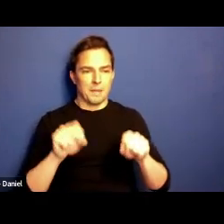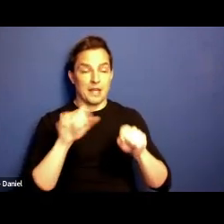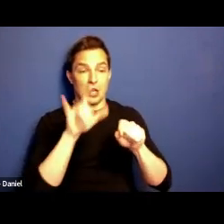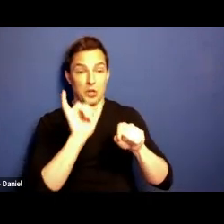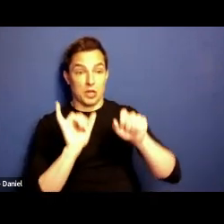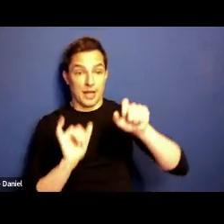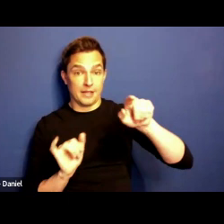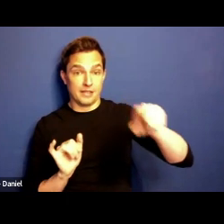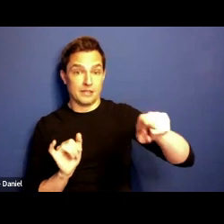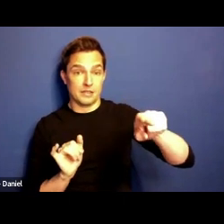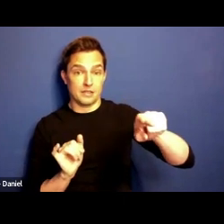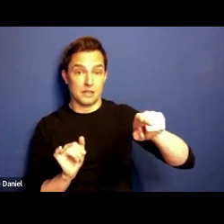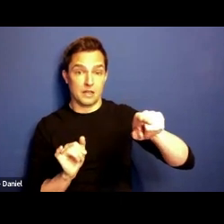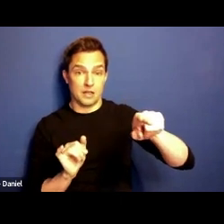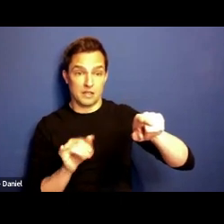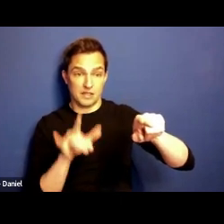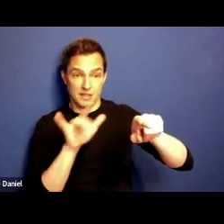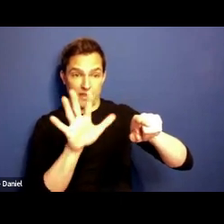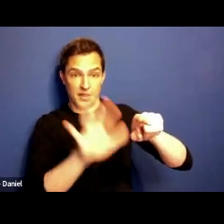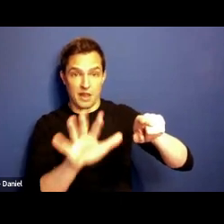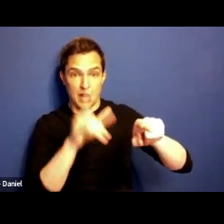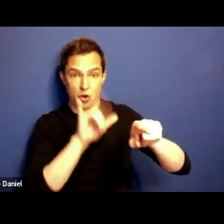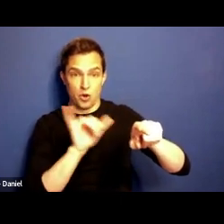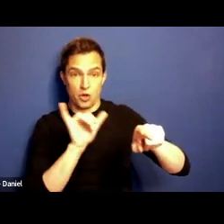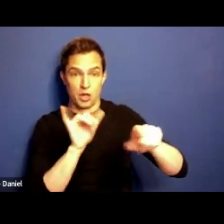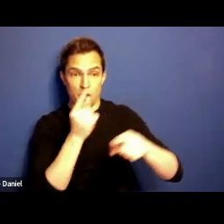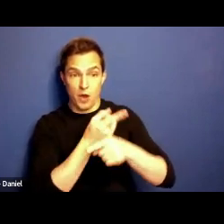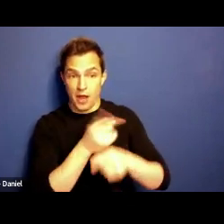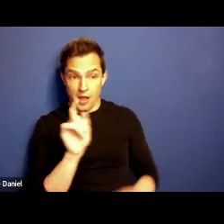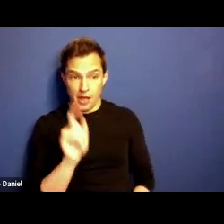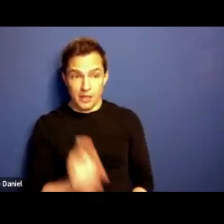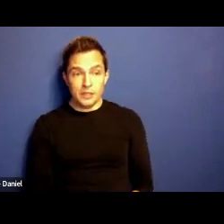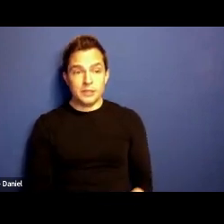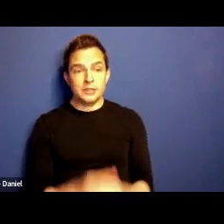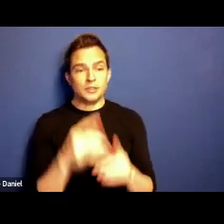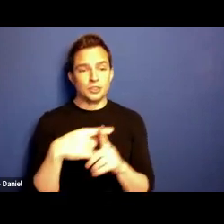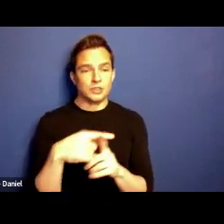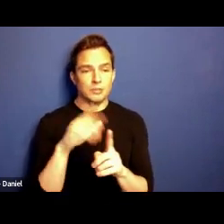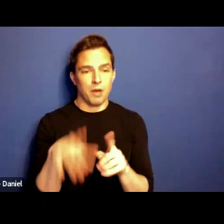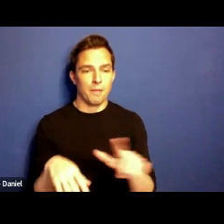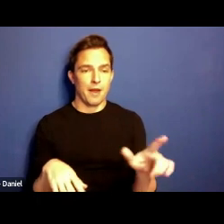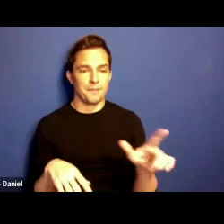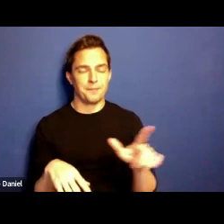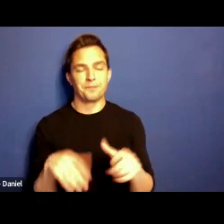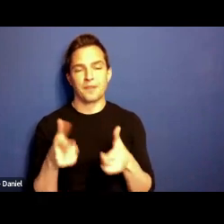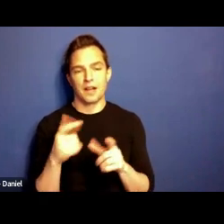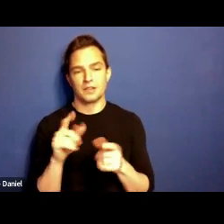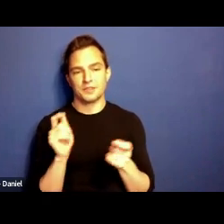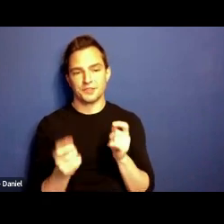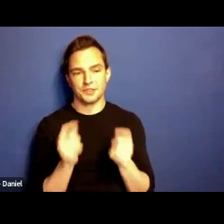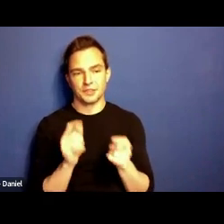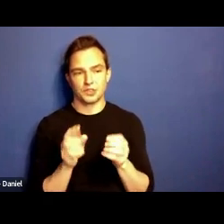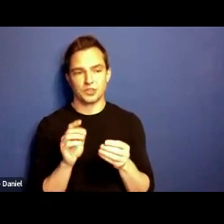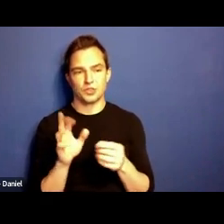like, you know, look right? I'm showing you, I'm circling with the cursor in the bottom left, the slider that allows us to change the random